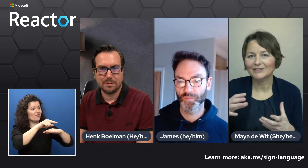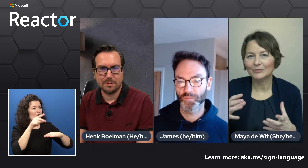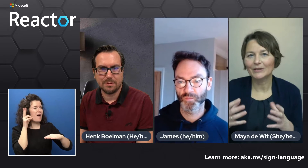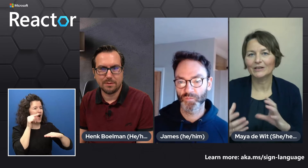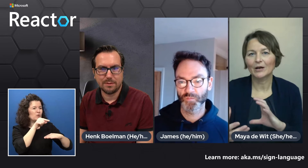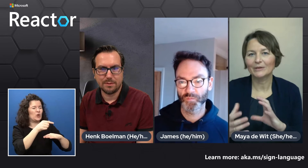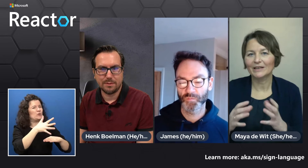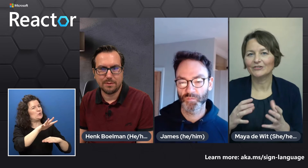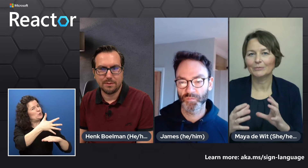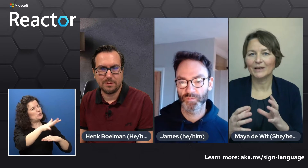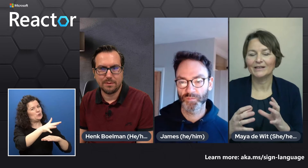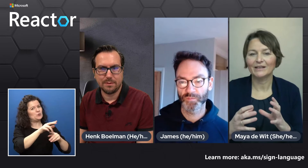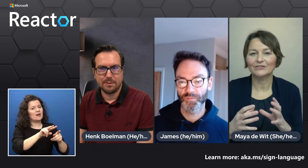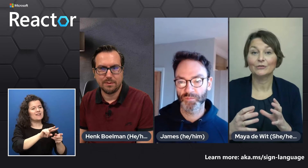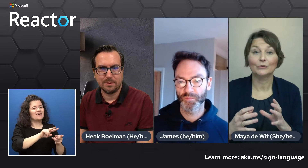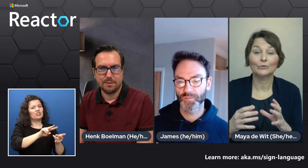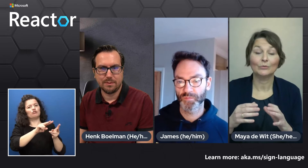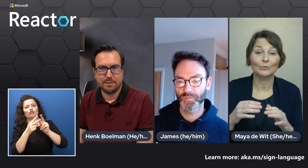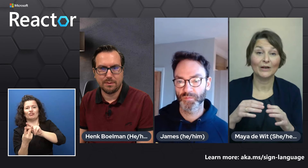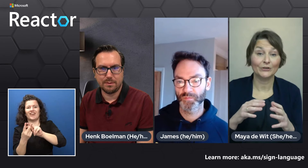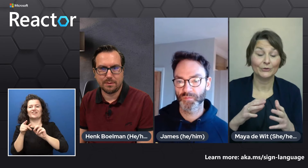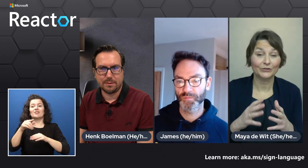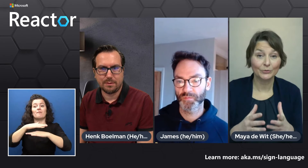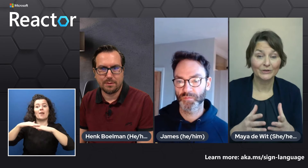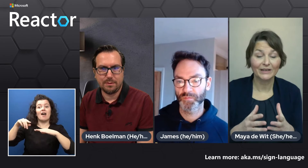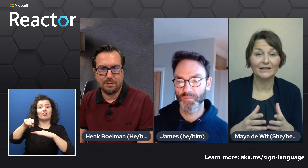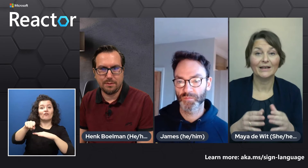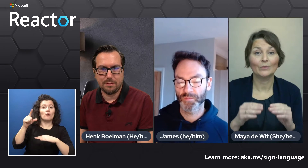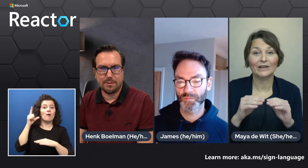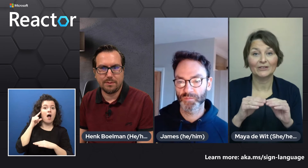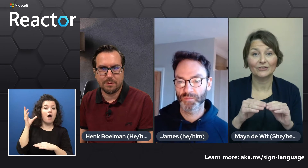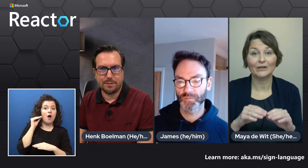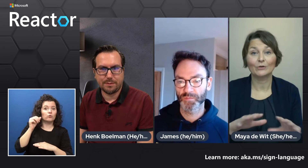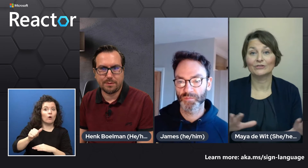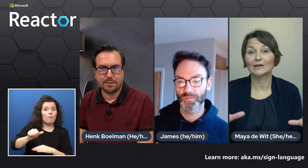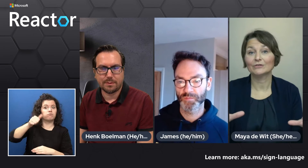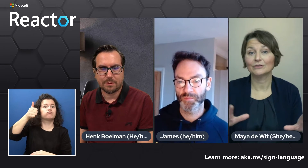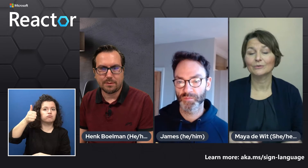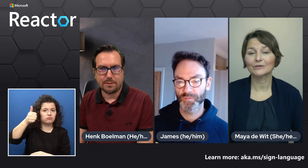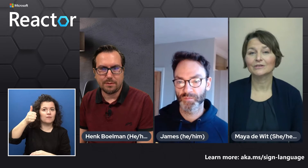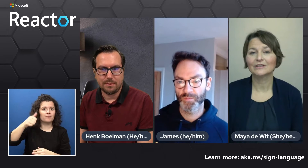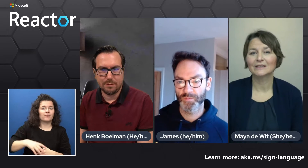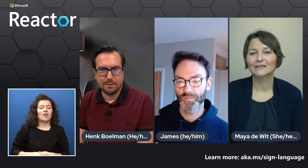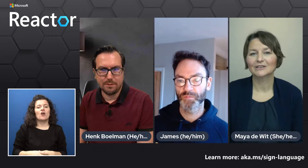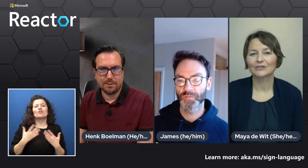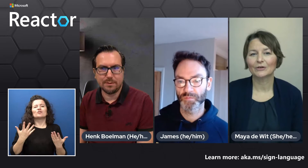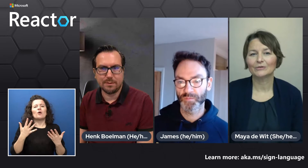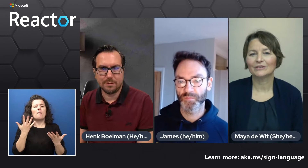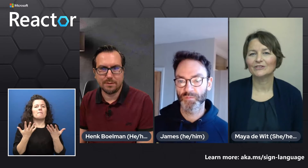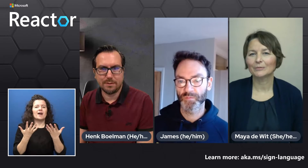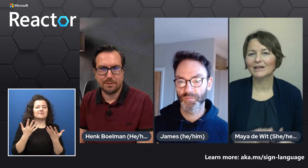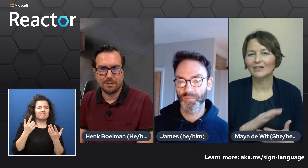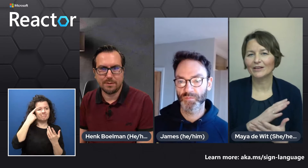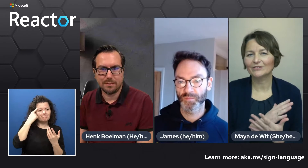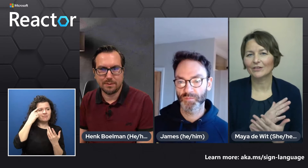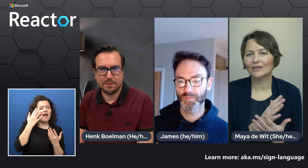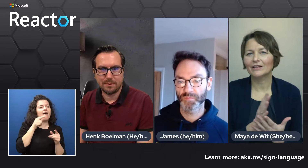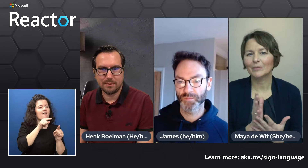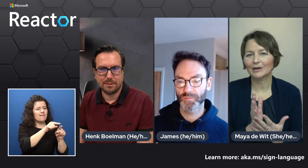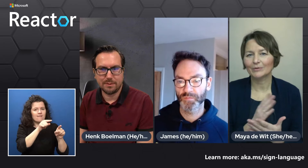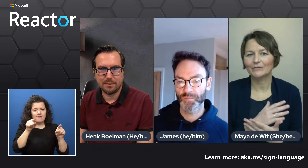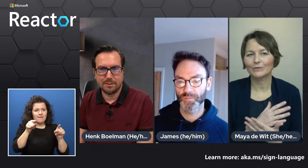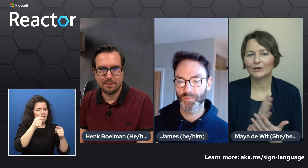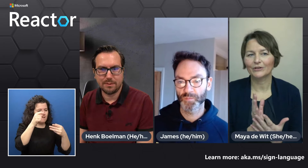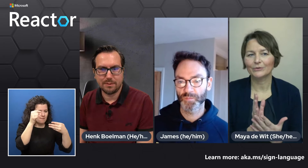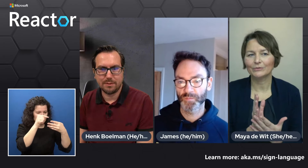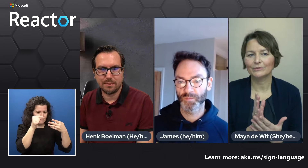there needs to be a combination made as to where you interpret in and what actually goes out to the world. So these are many things to think